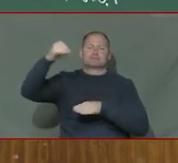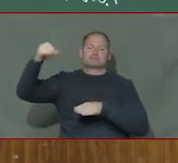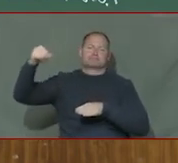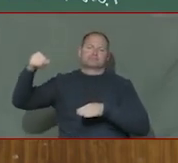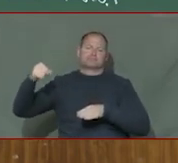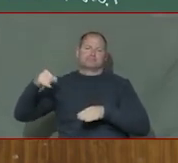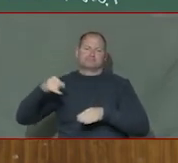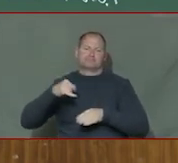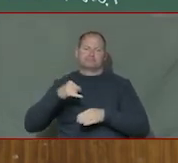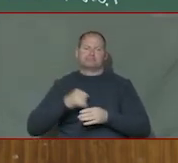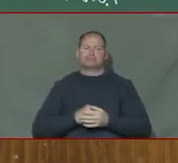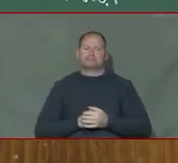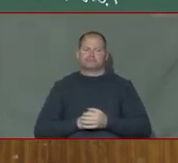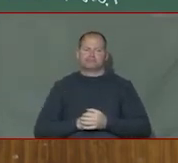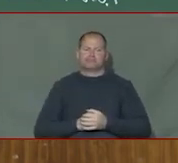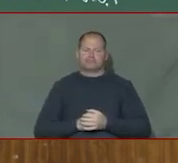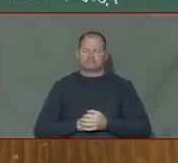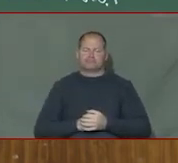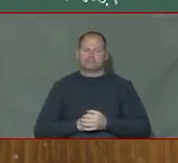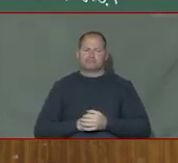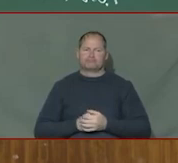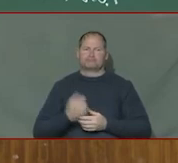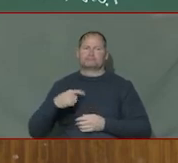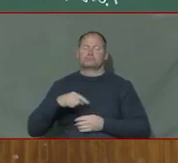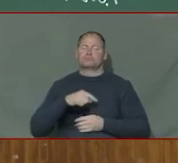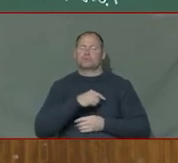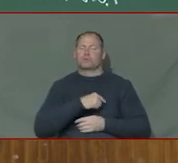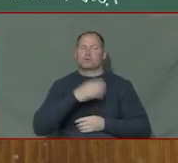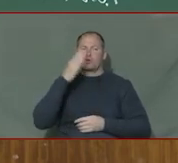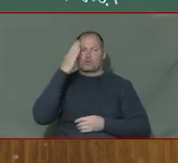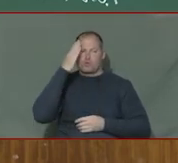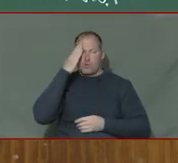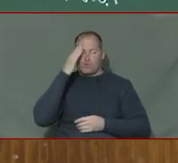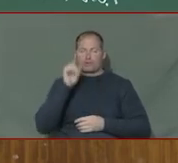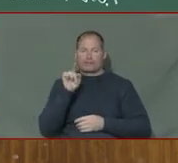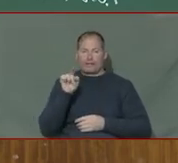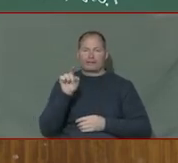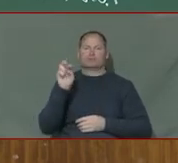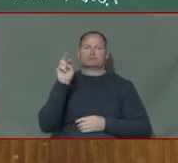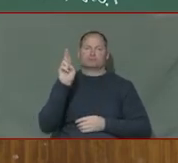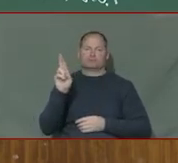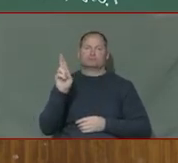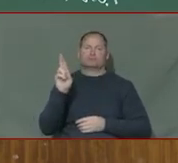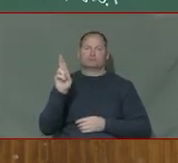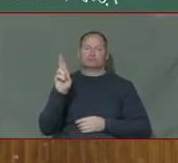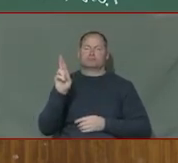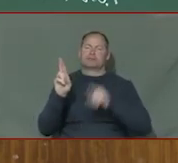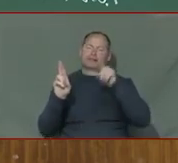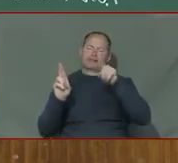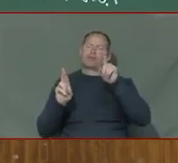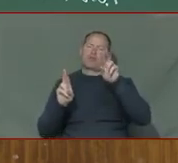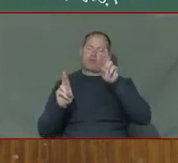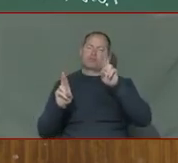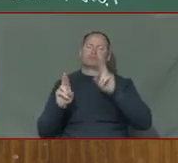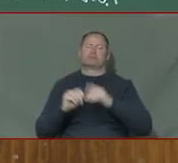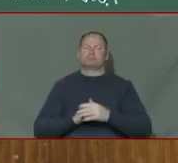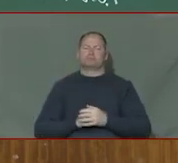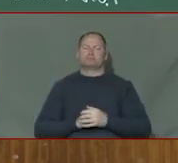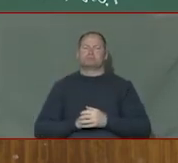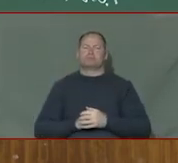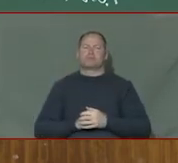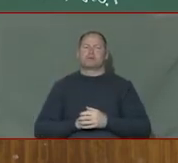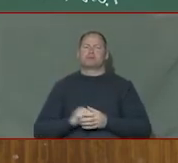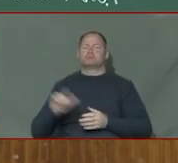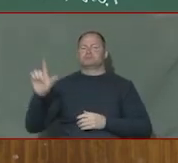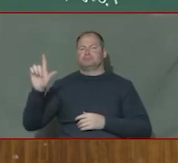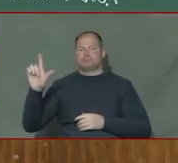what? We know that this here is r, so this here is r, correct? So this here is the length,